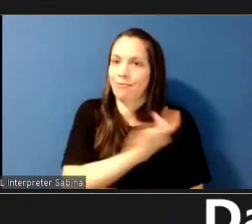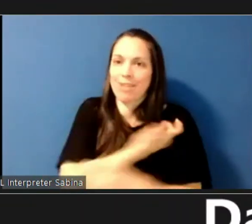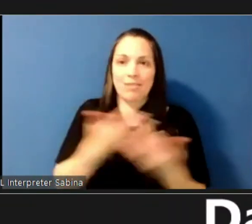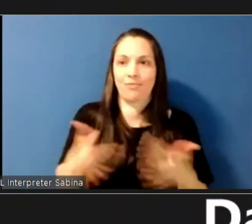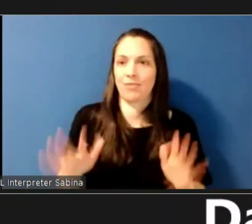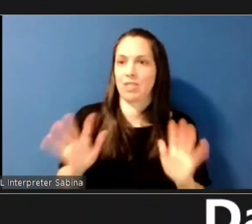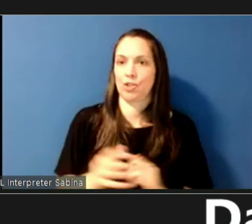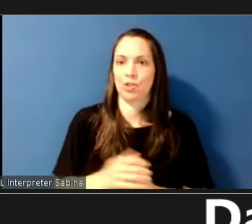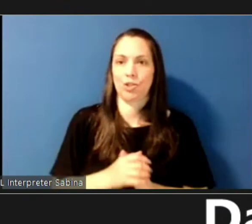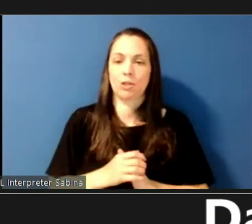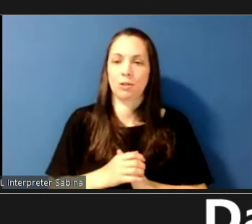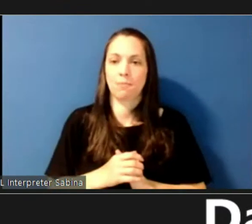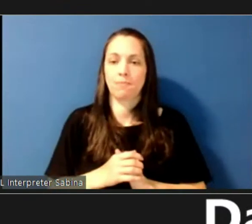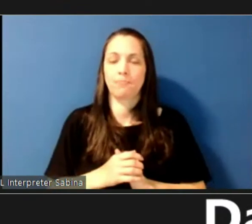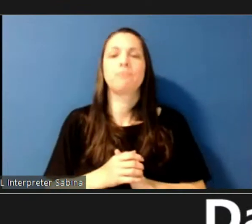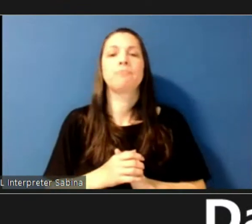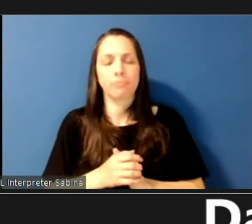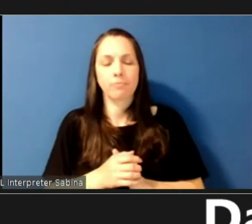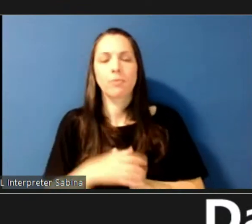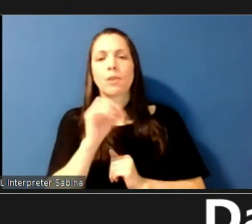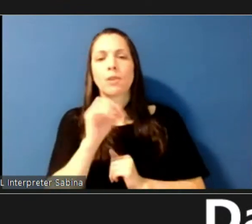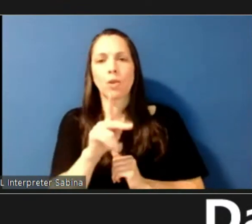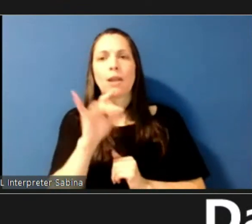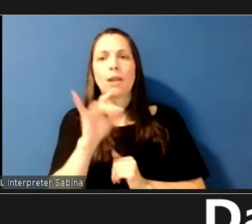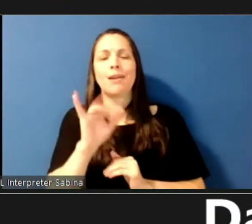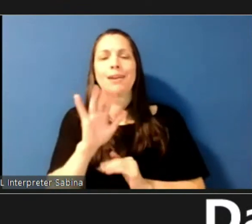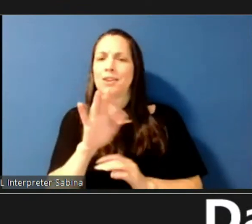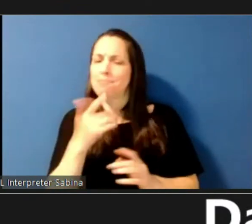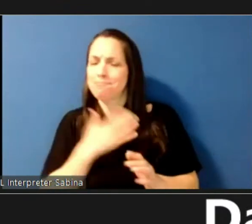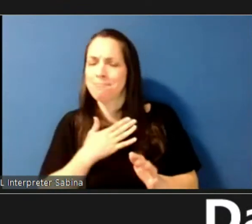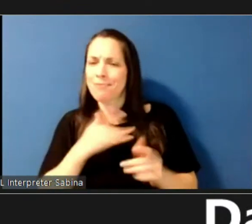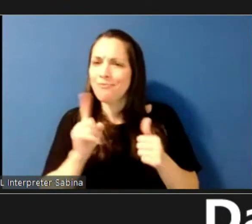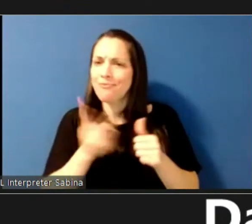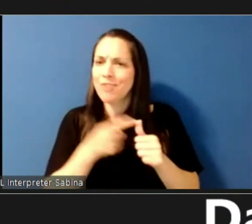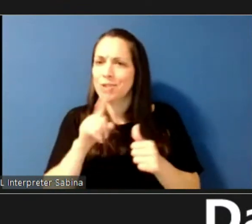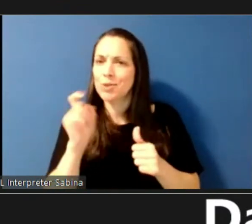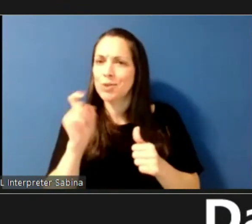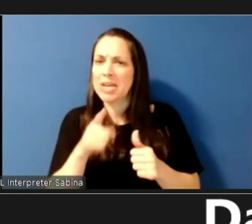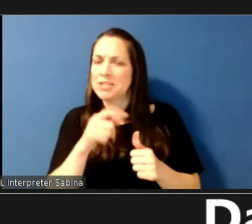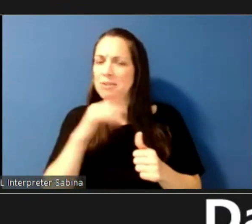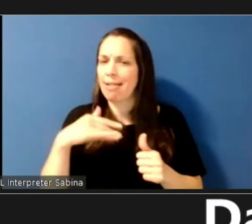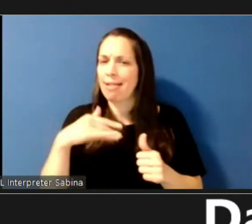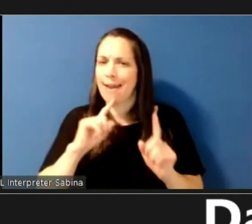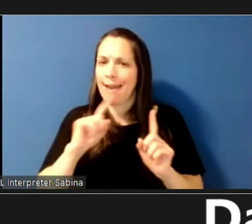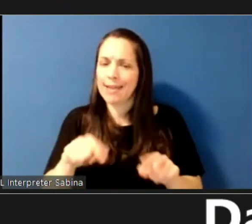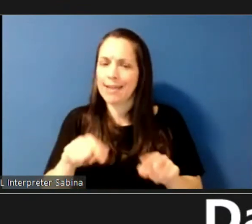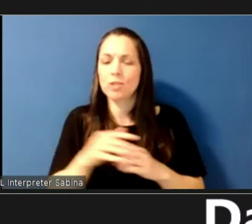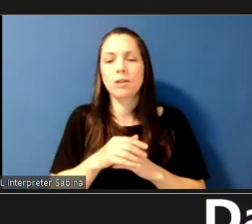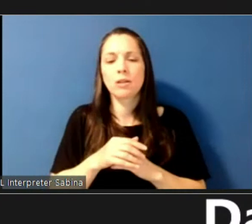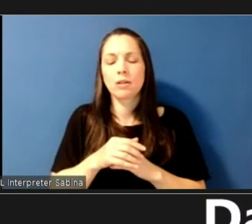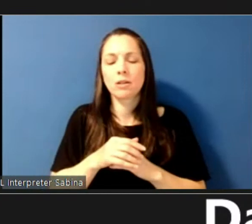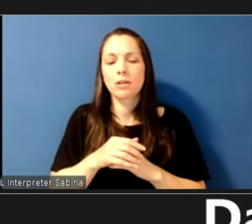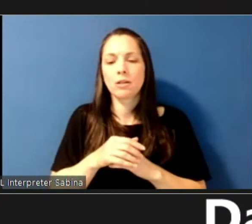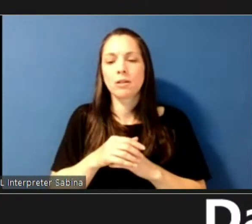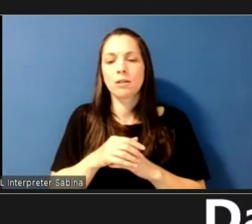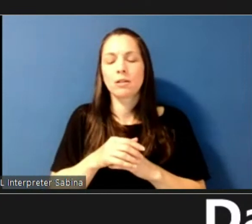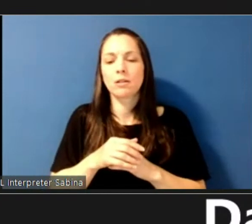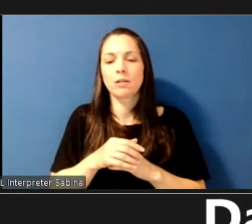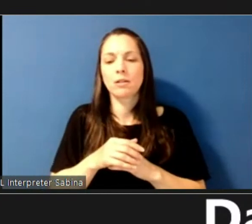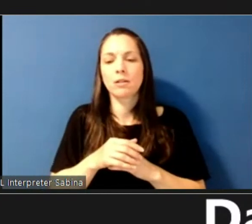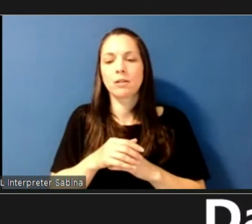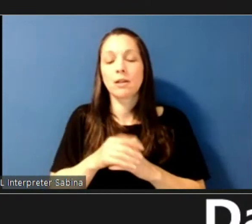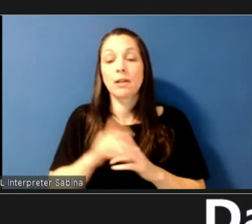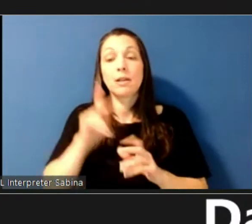And if I could, since that first question wasn't really answered there, out of those that had